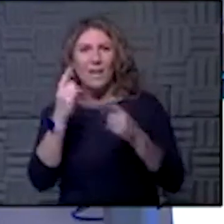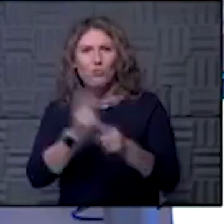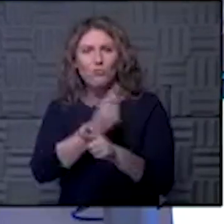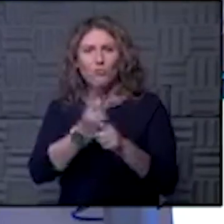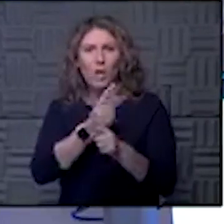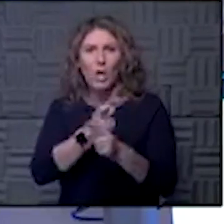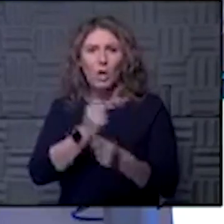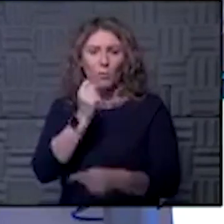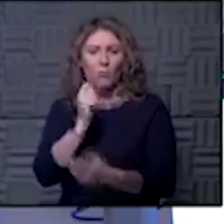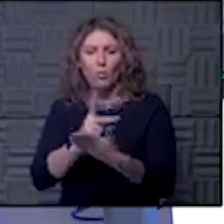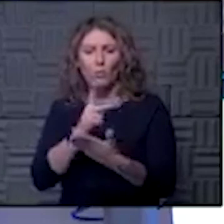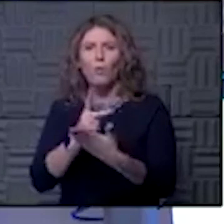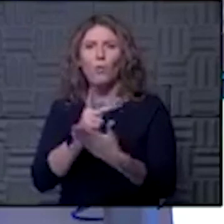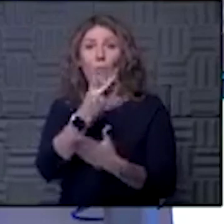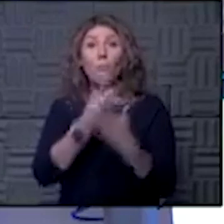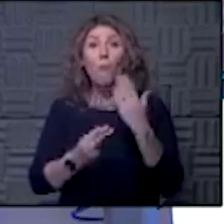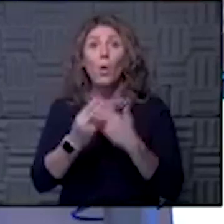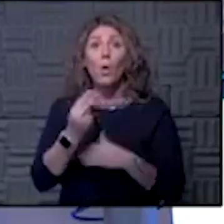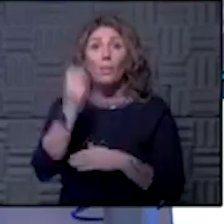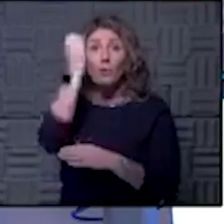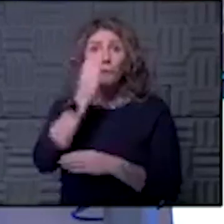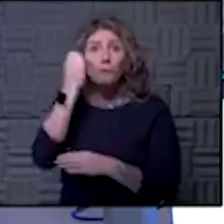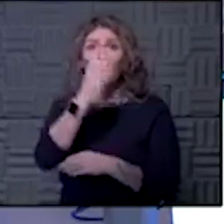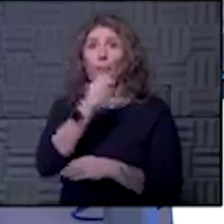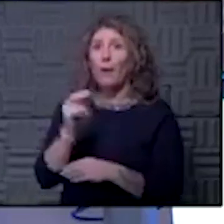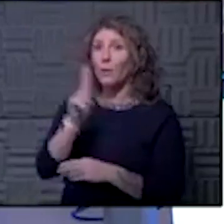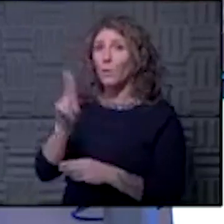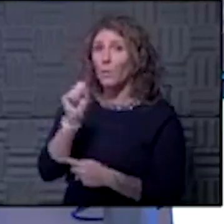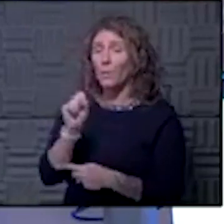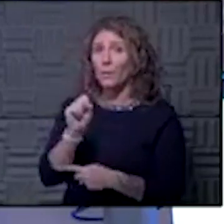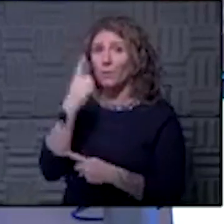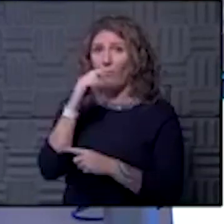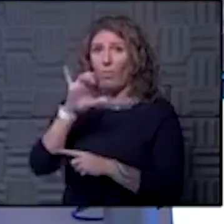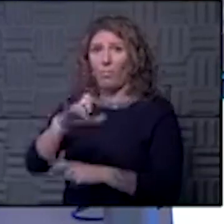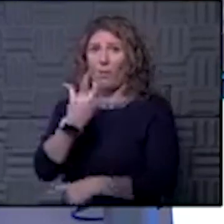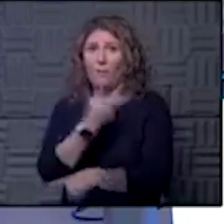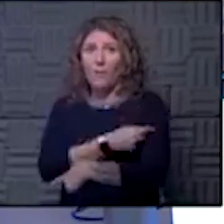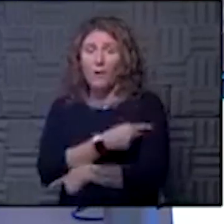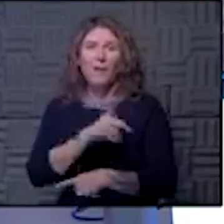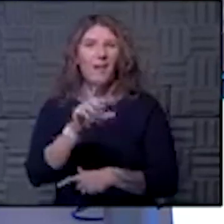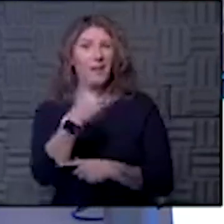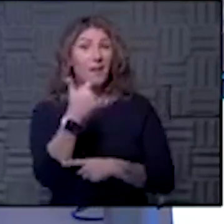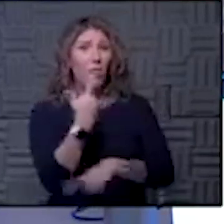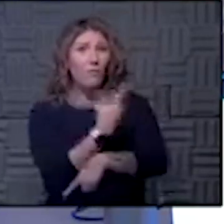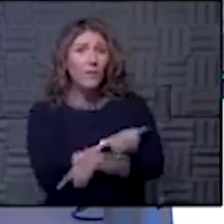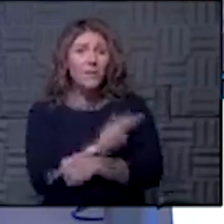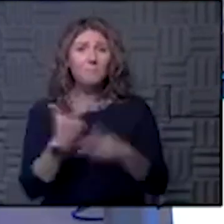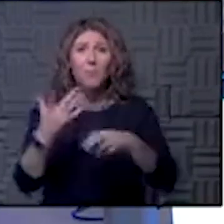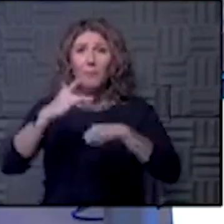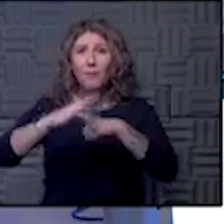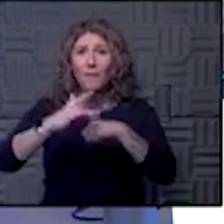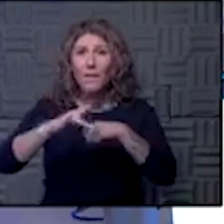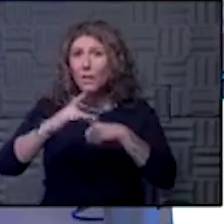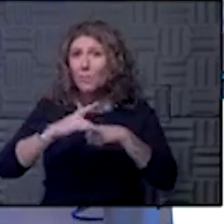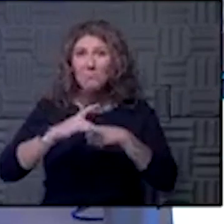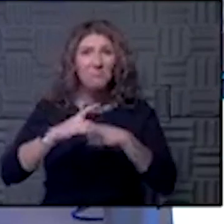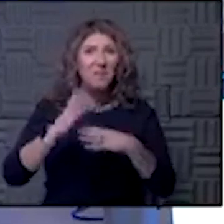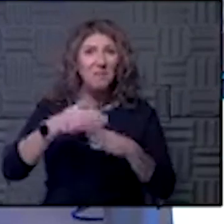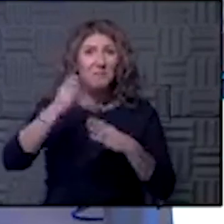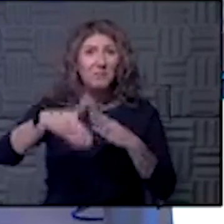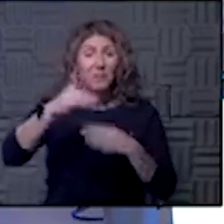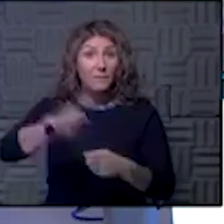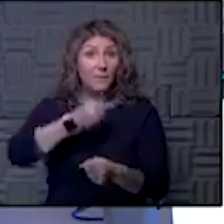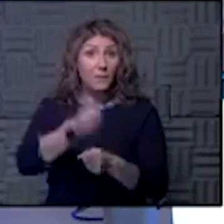approval both in Europe and the United States for its vaccine, and we may have another vaccine available by the end of the